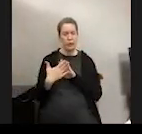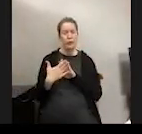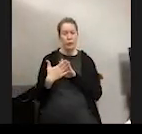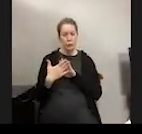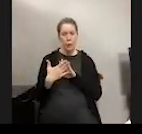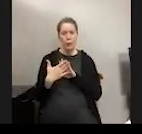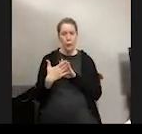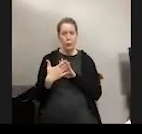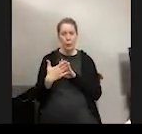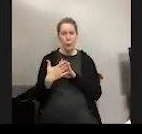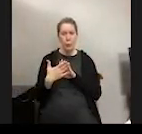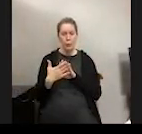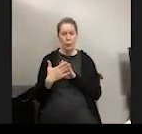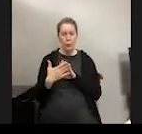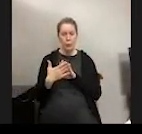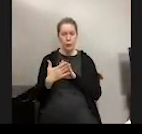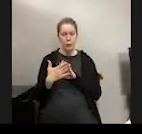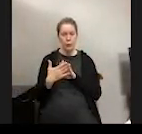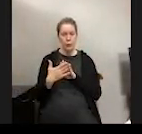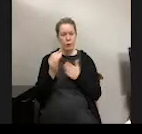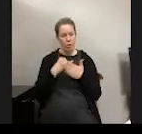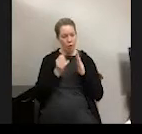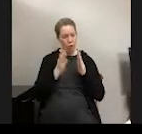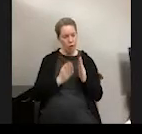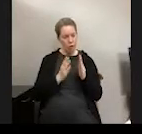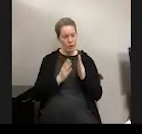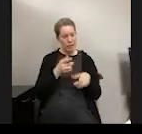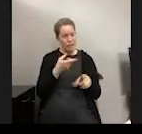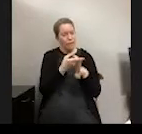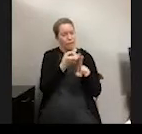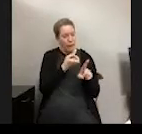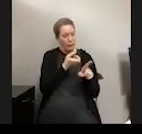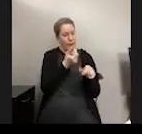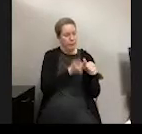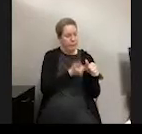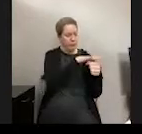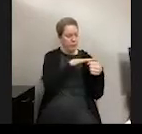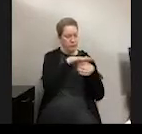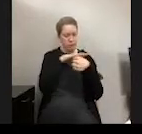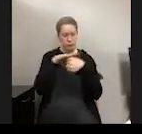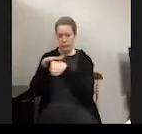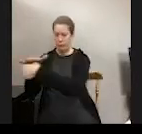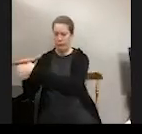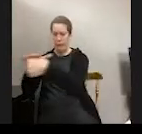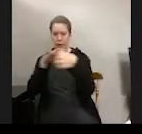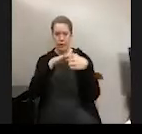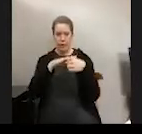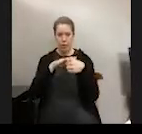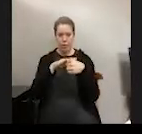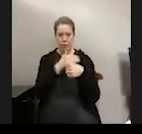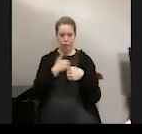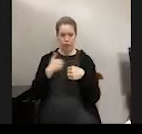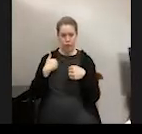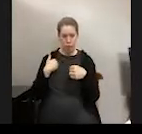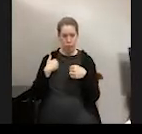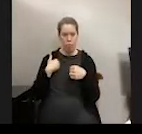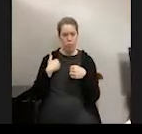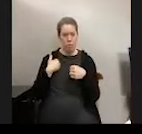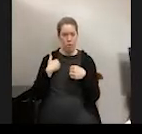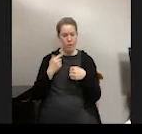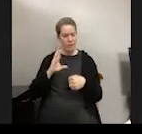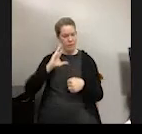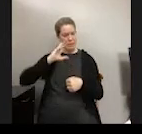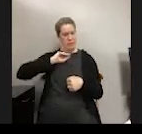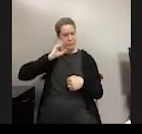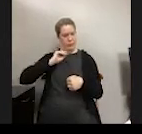are appropriate to those neighborhoods, who may be from those neighborhoods and have direct experience of different parts of the city is an